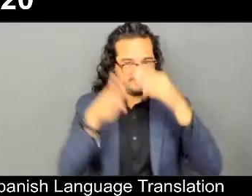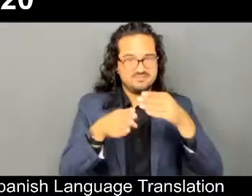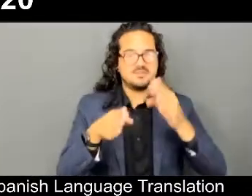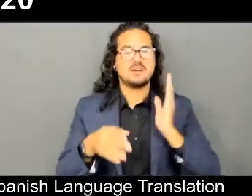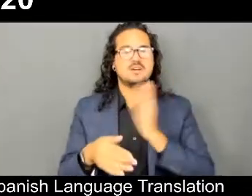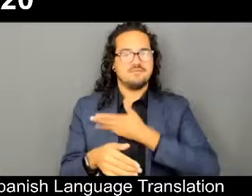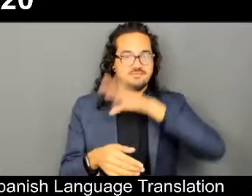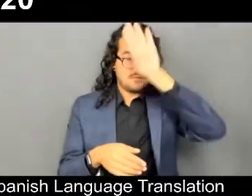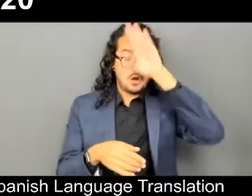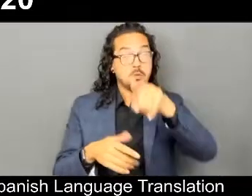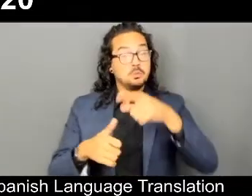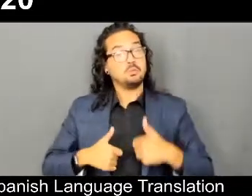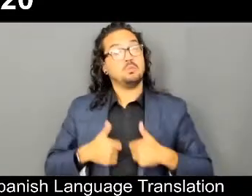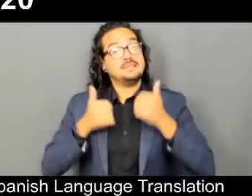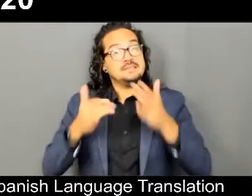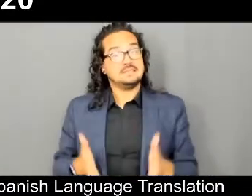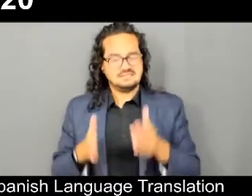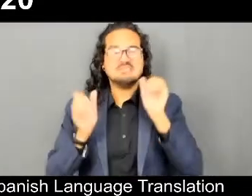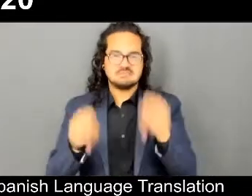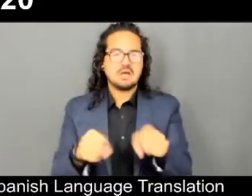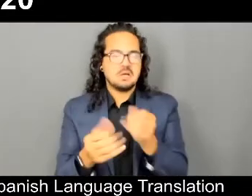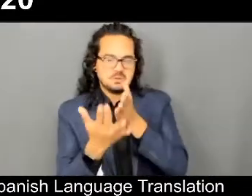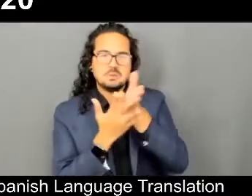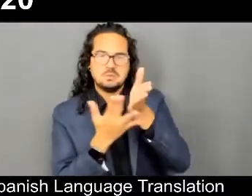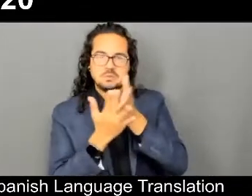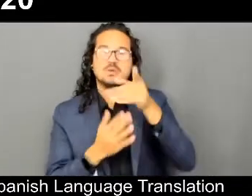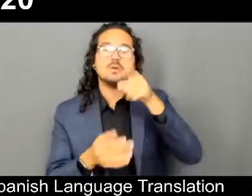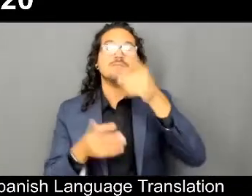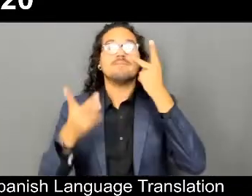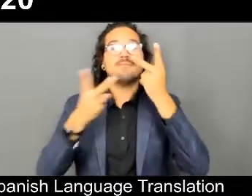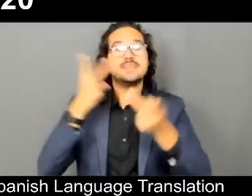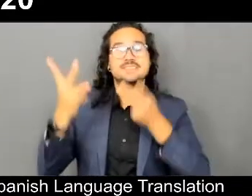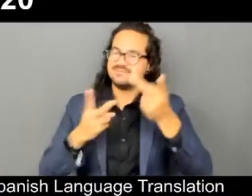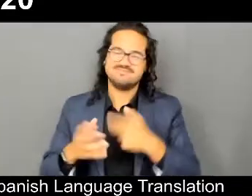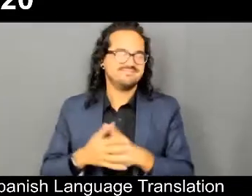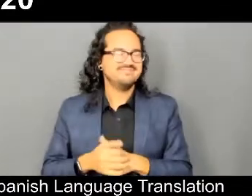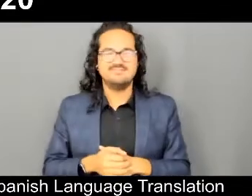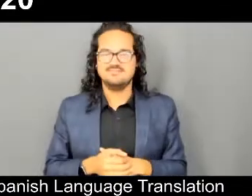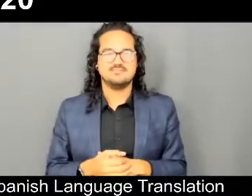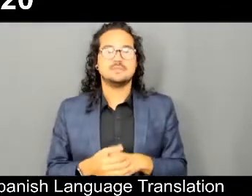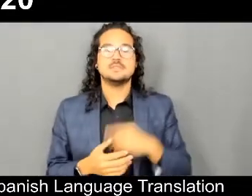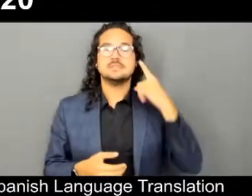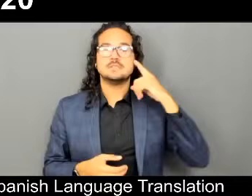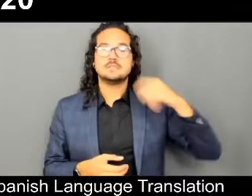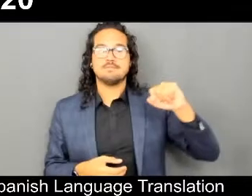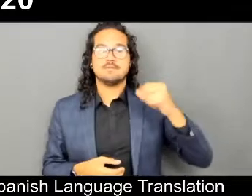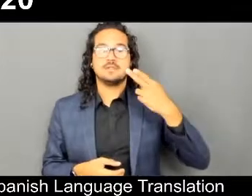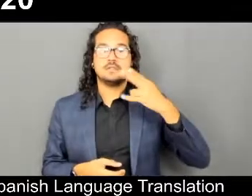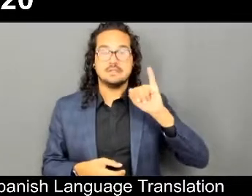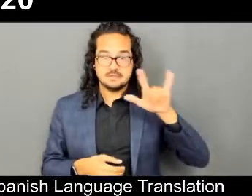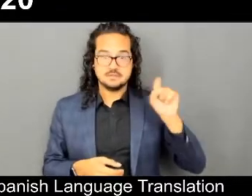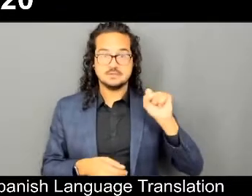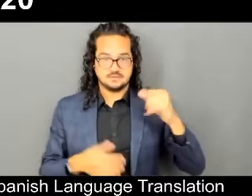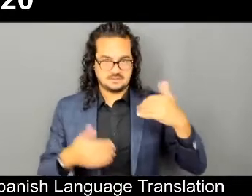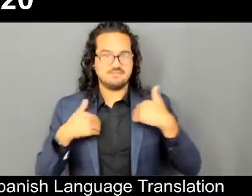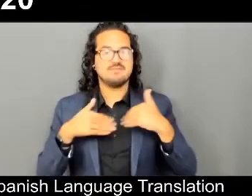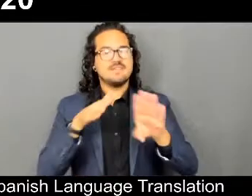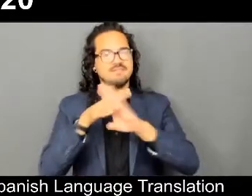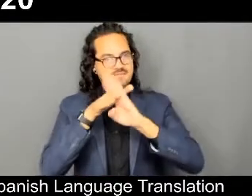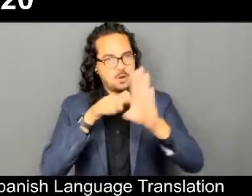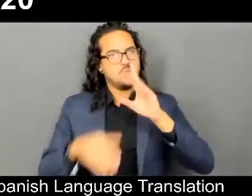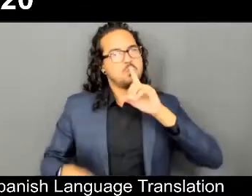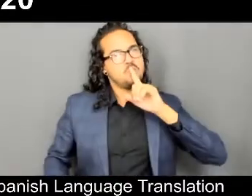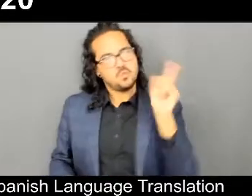is under an order. The evacuation center is at the Marin Center at 10 Avenue of the Flags in Santa Fe. And